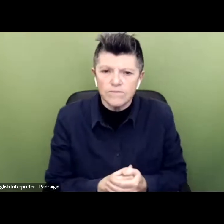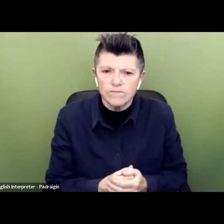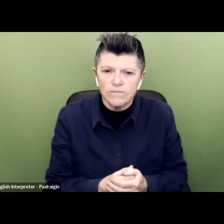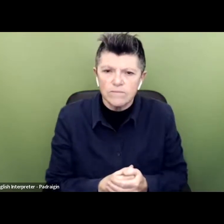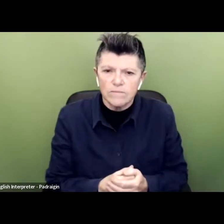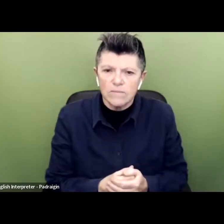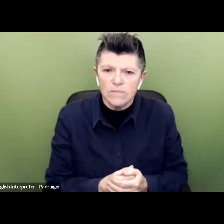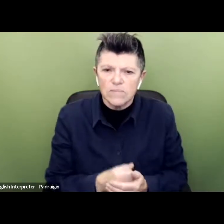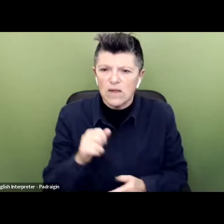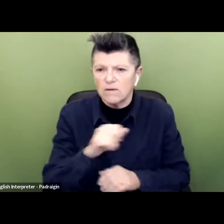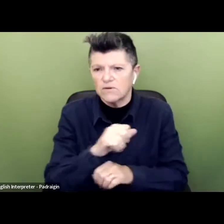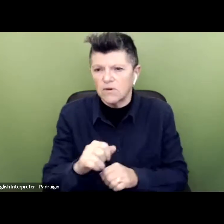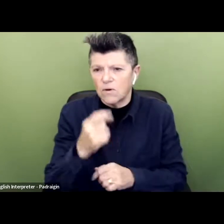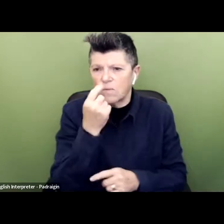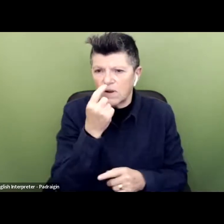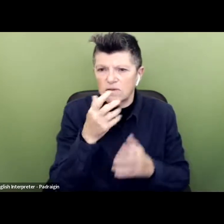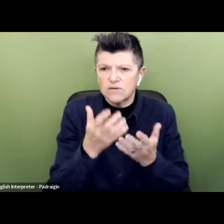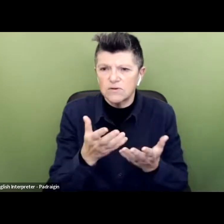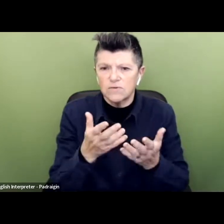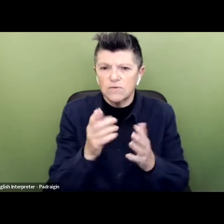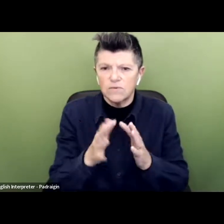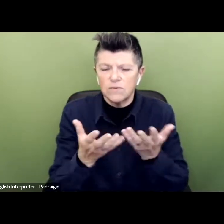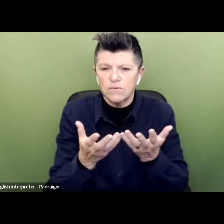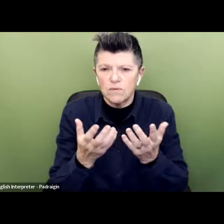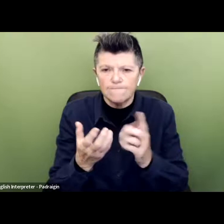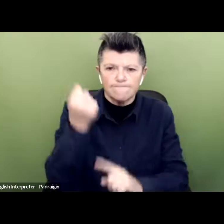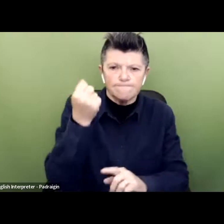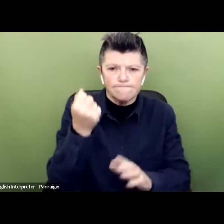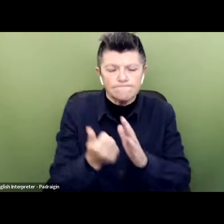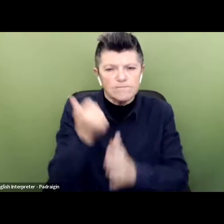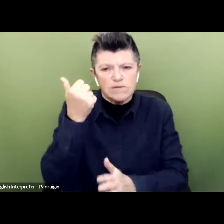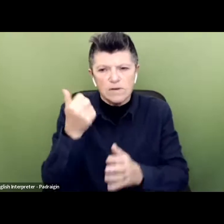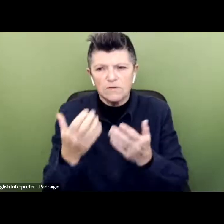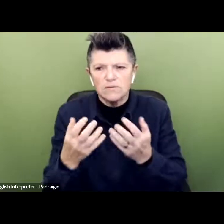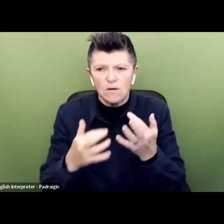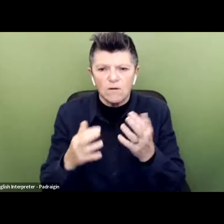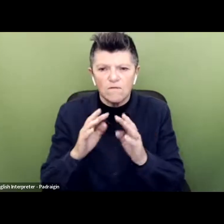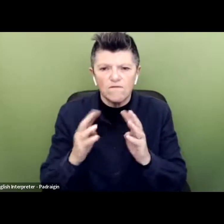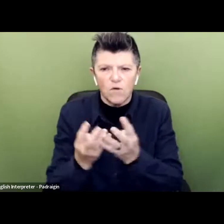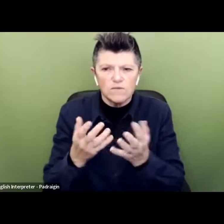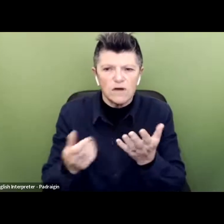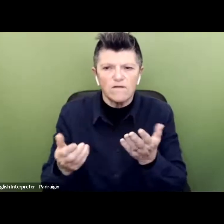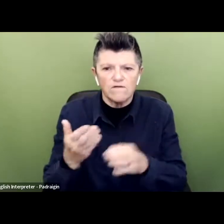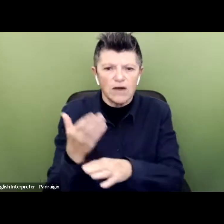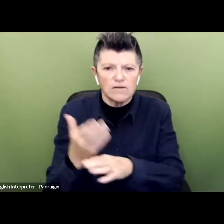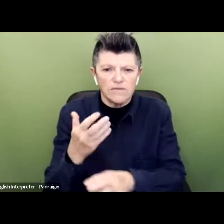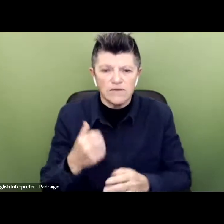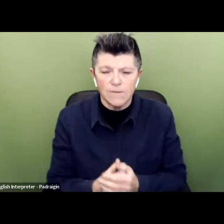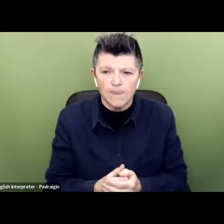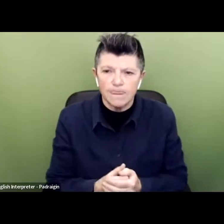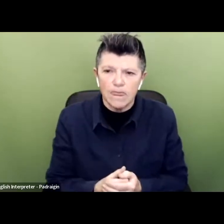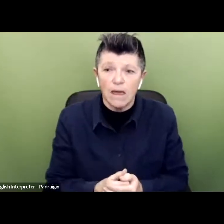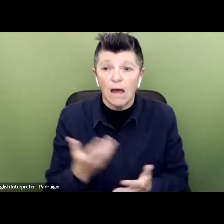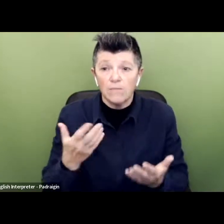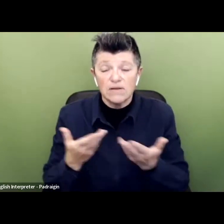to master particular forms of activity. And I've been involved in a debate with other sociologists about,